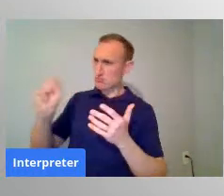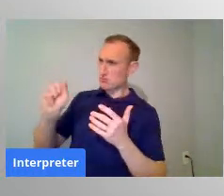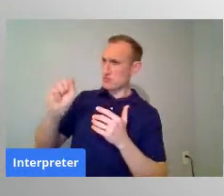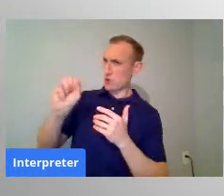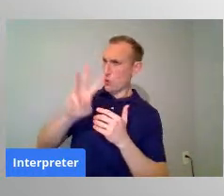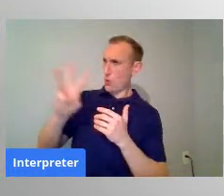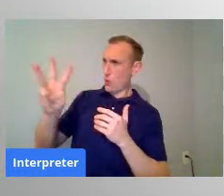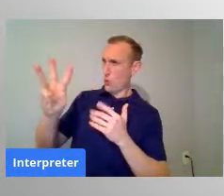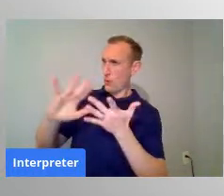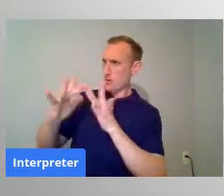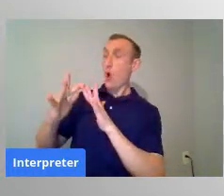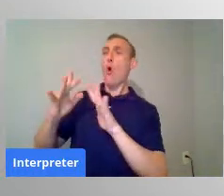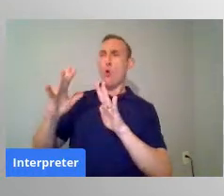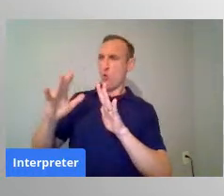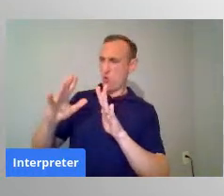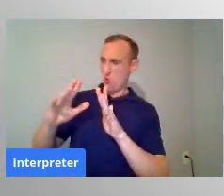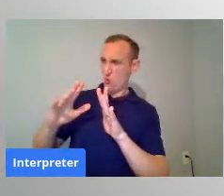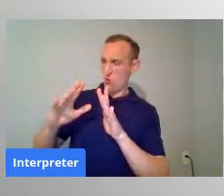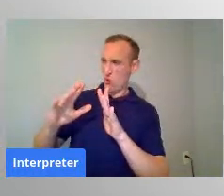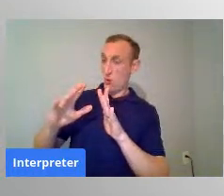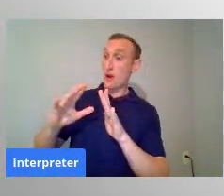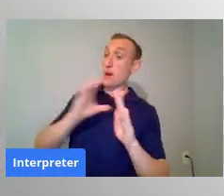but I'm not sure the chairs.